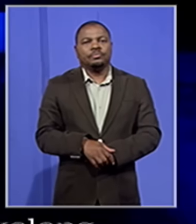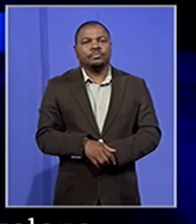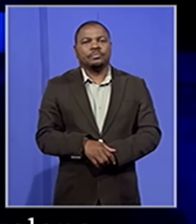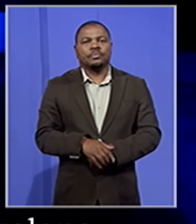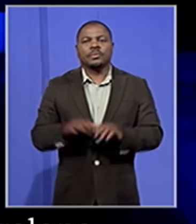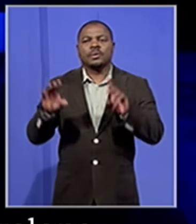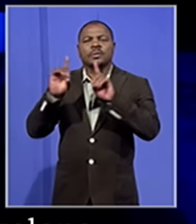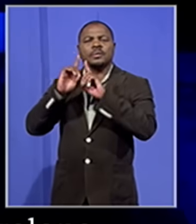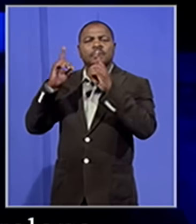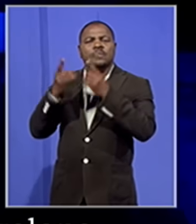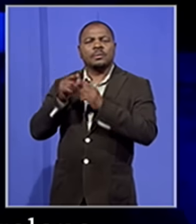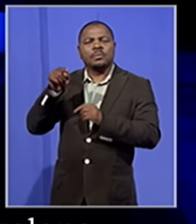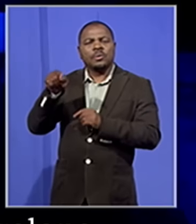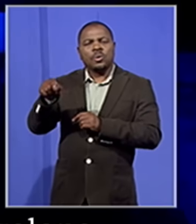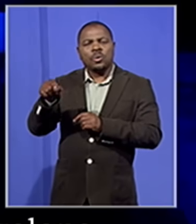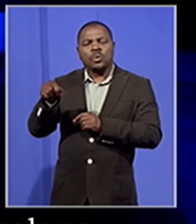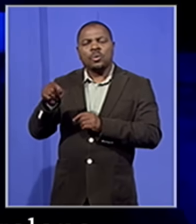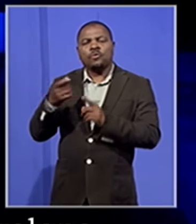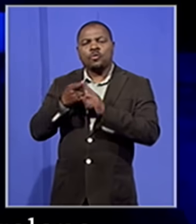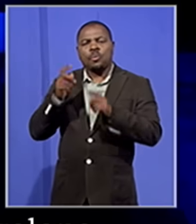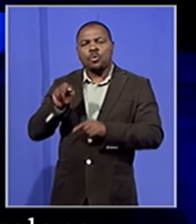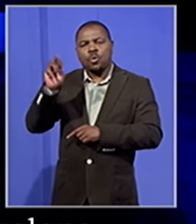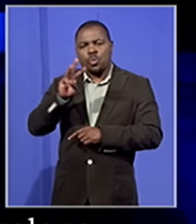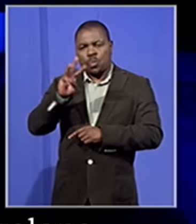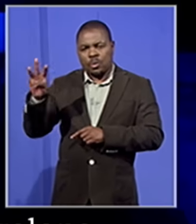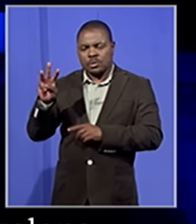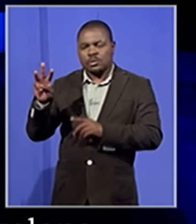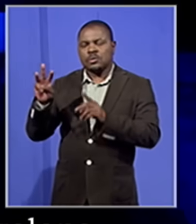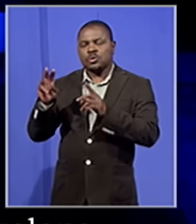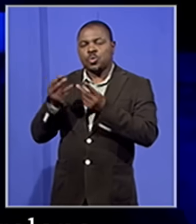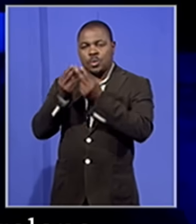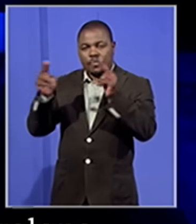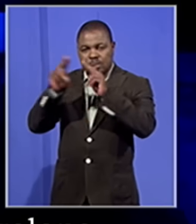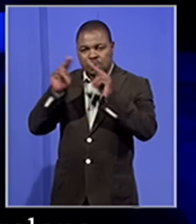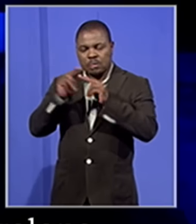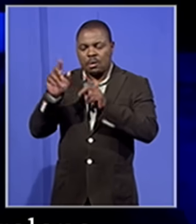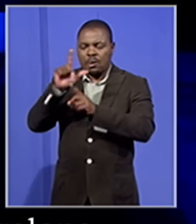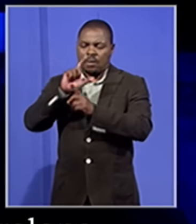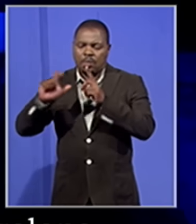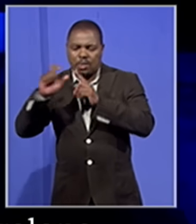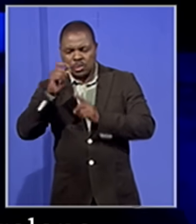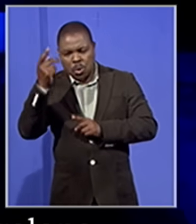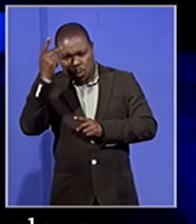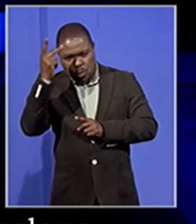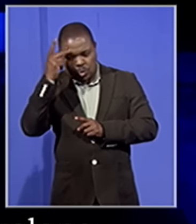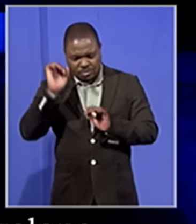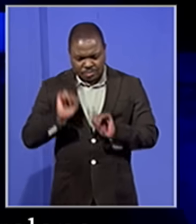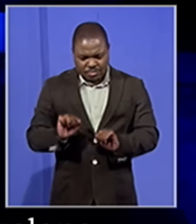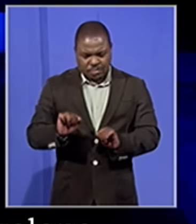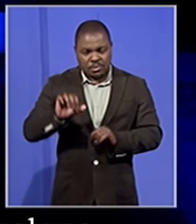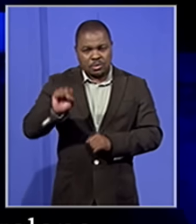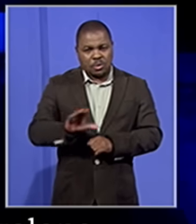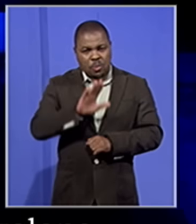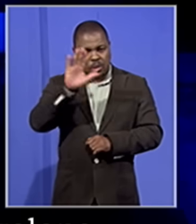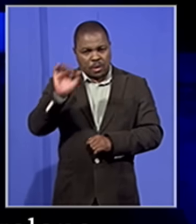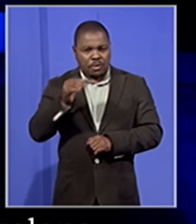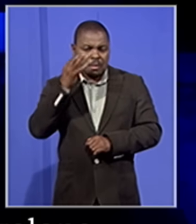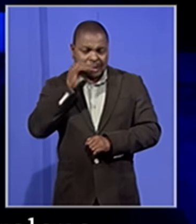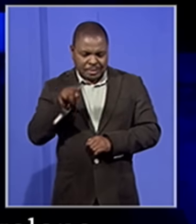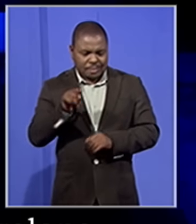Lefapha la tsebo ya meetlo ya setso la University ya North West le re ke nako jwale ya hore meetlo le setso sa batho ba batsho e be karolo ya thuto